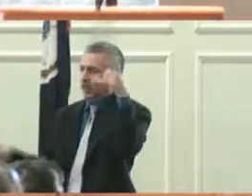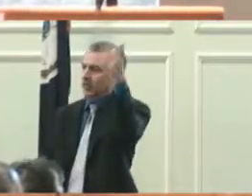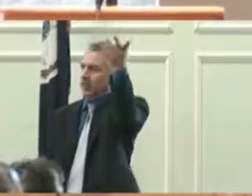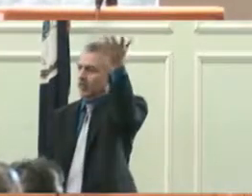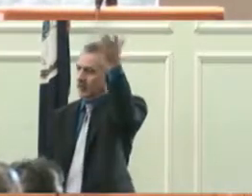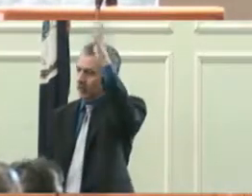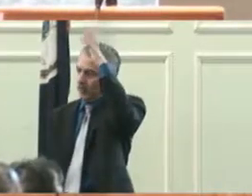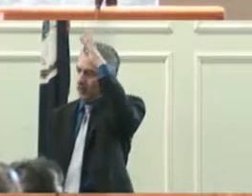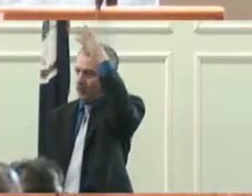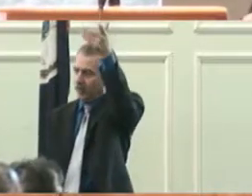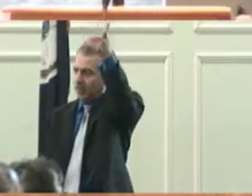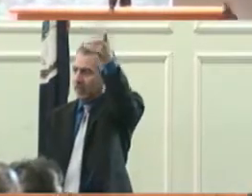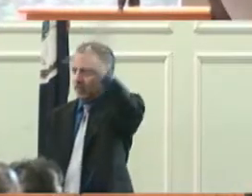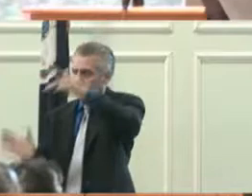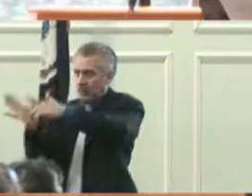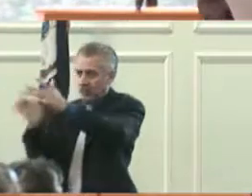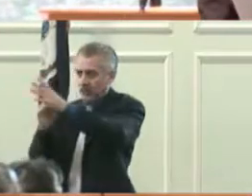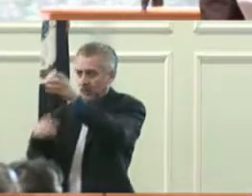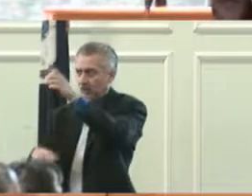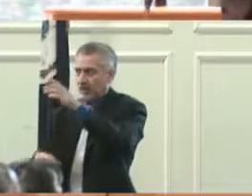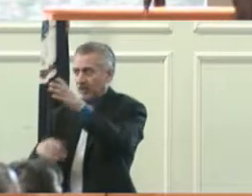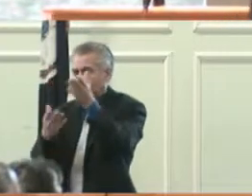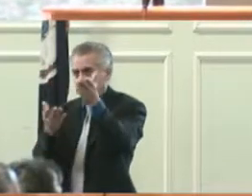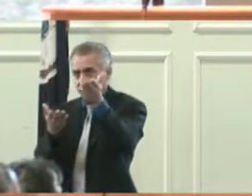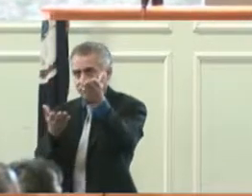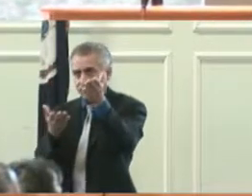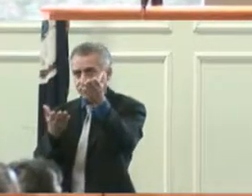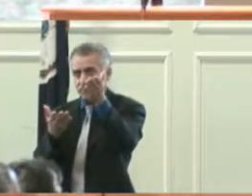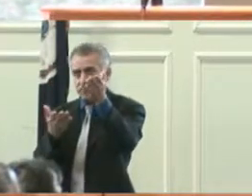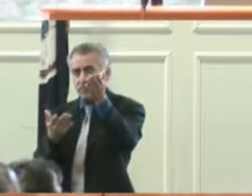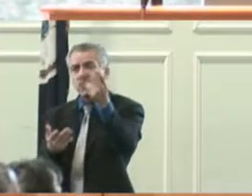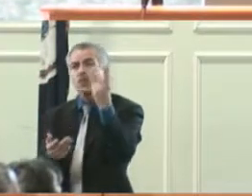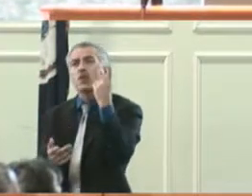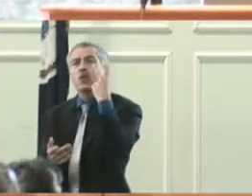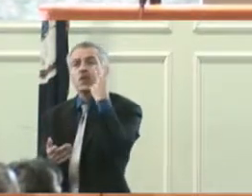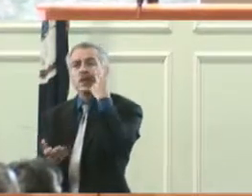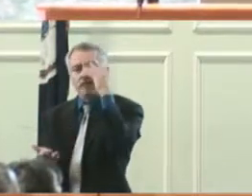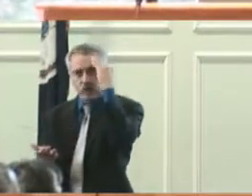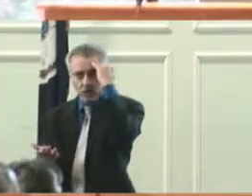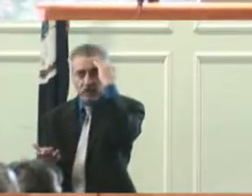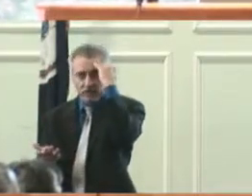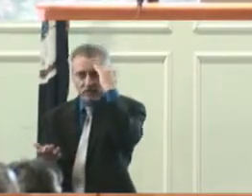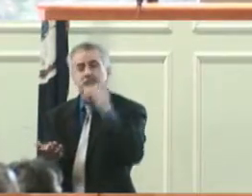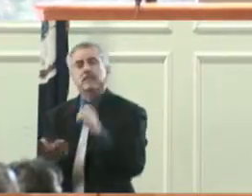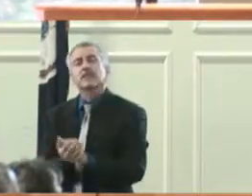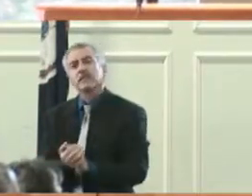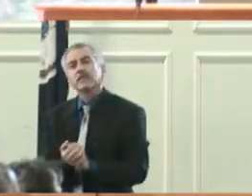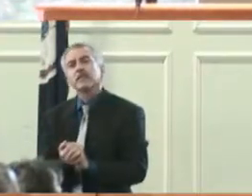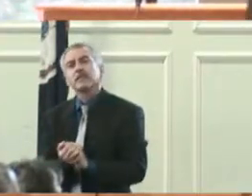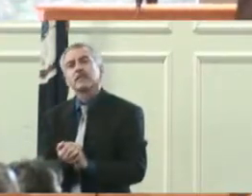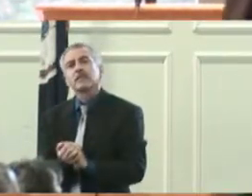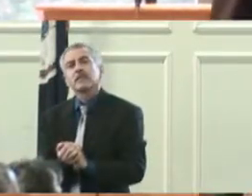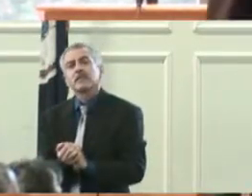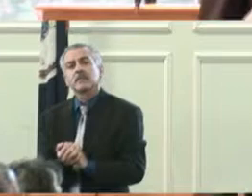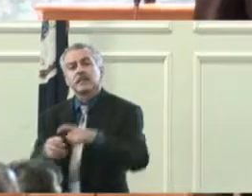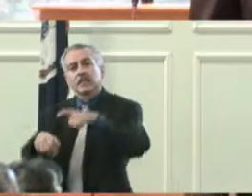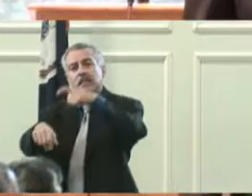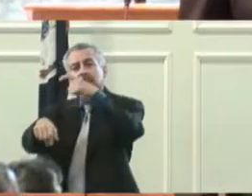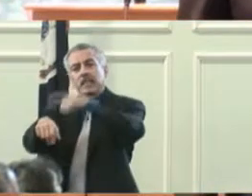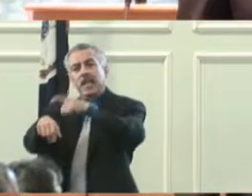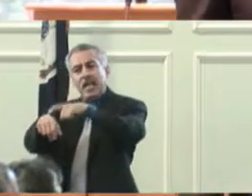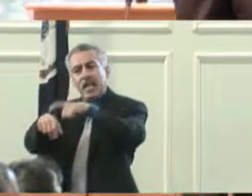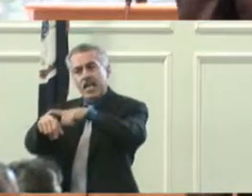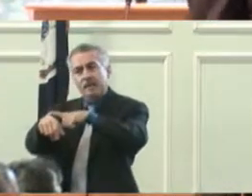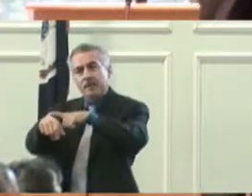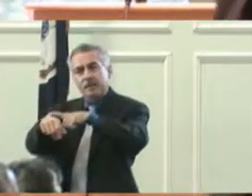God the Father is Jesus Christ. And so we have noted that there is a time prophecy given